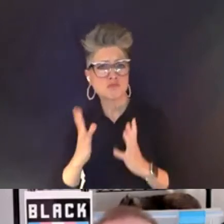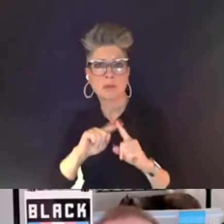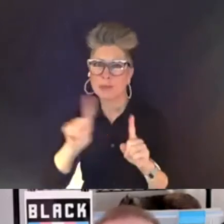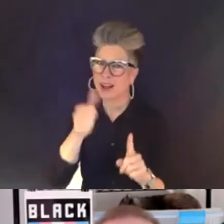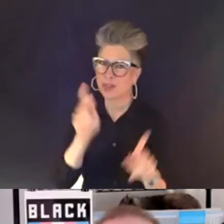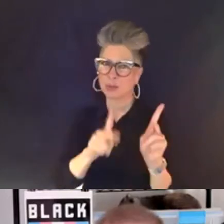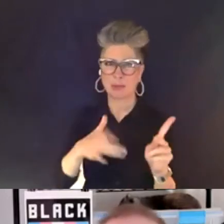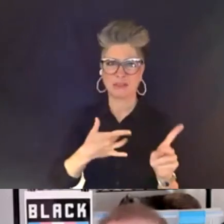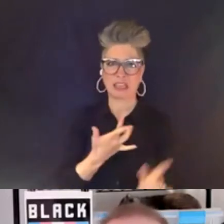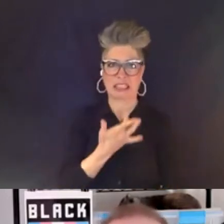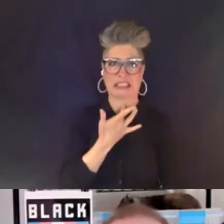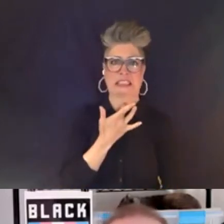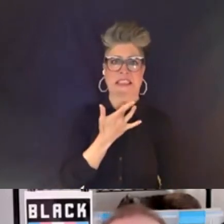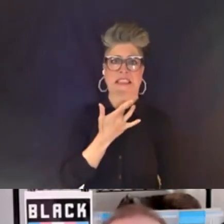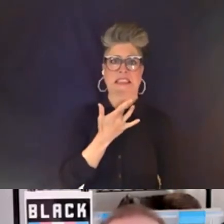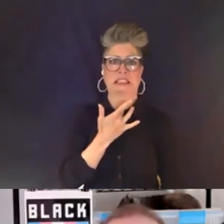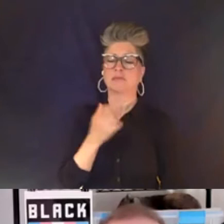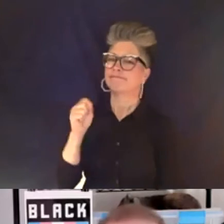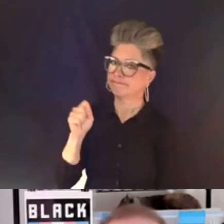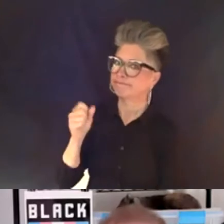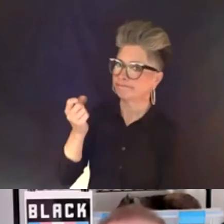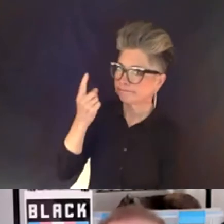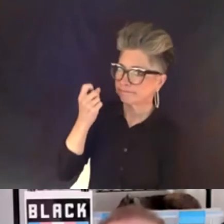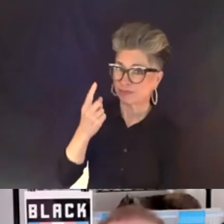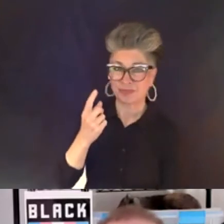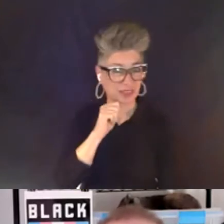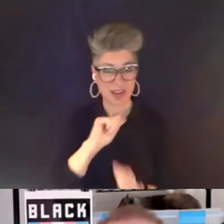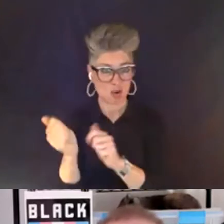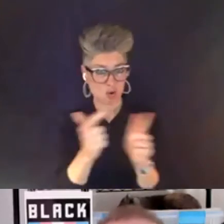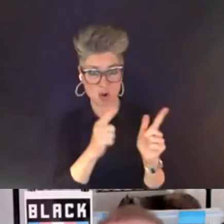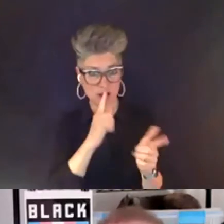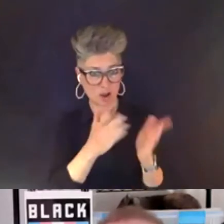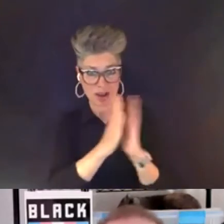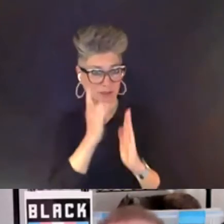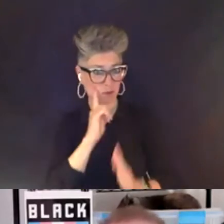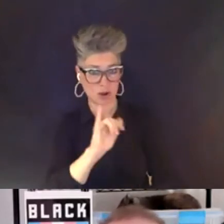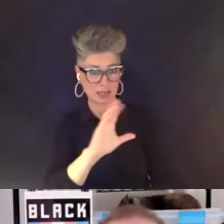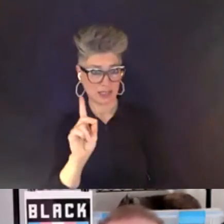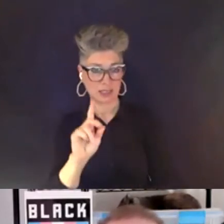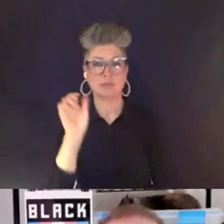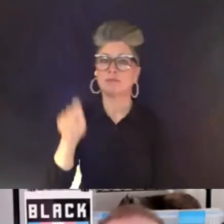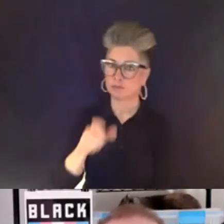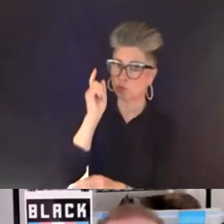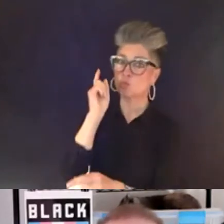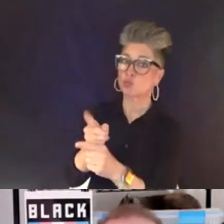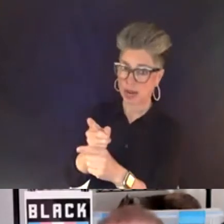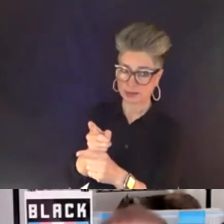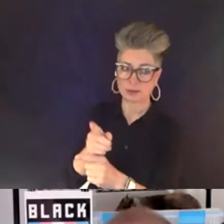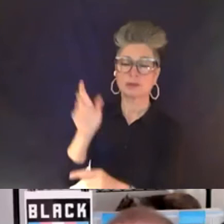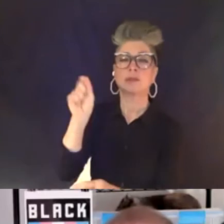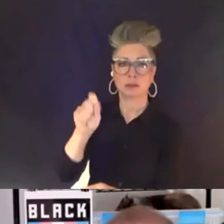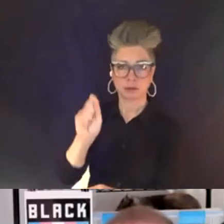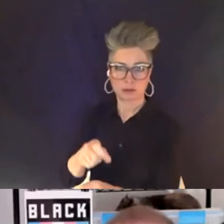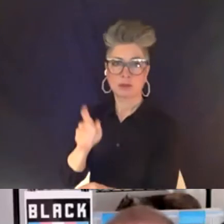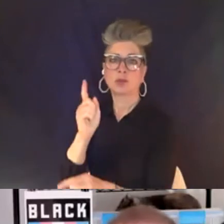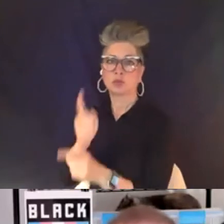For sure. Did I hear you correctly that not every place is asking for ID? Correct. And so yes, you're exactly right.